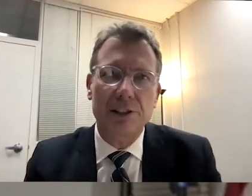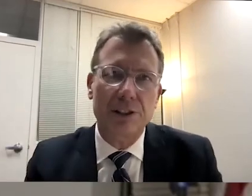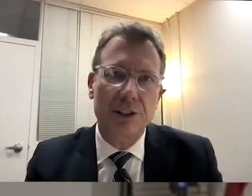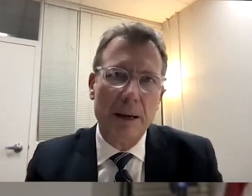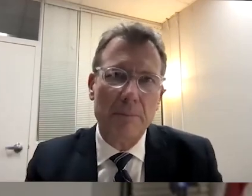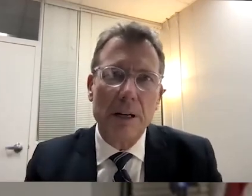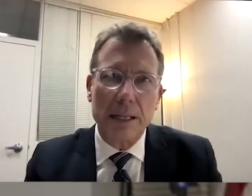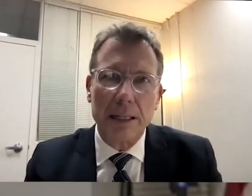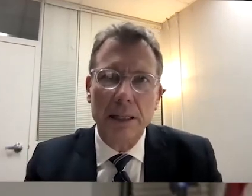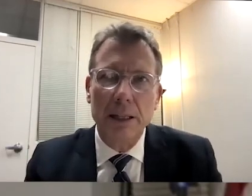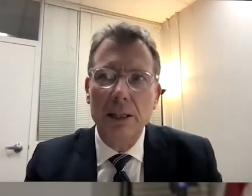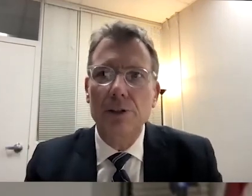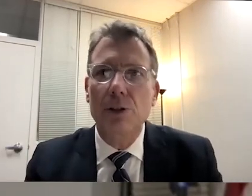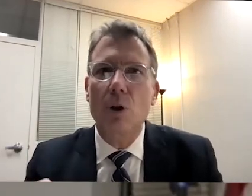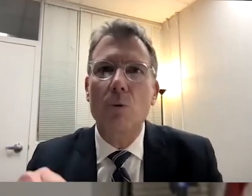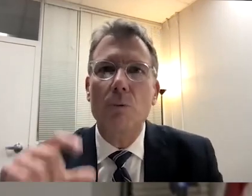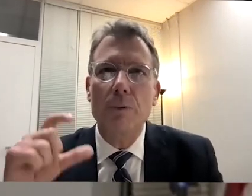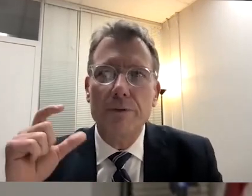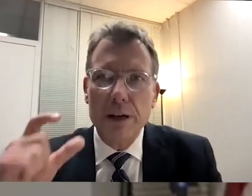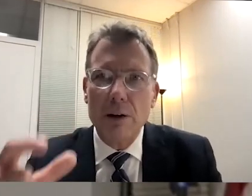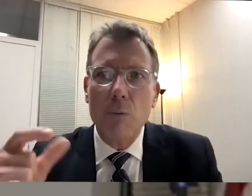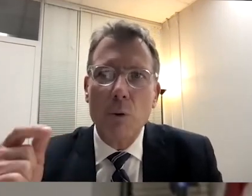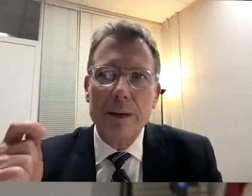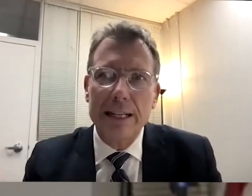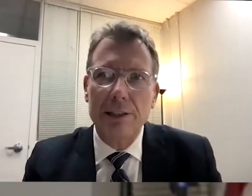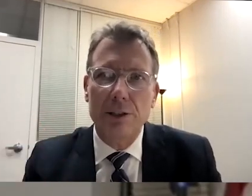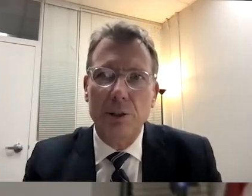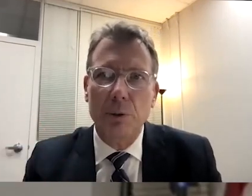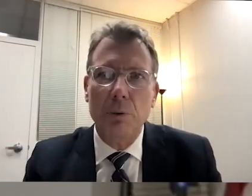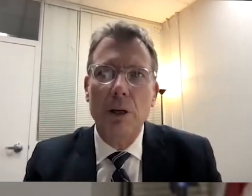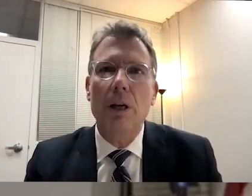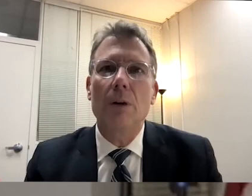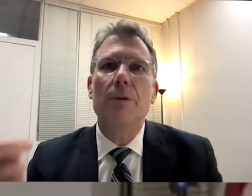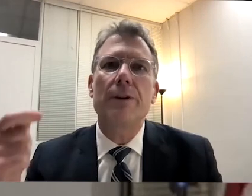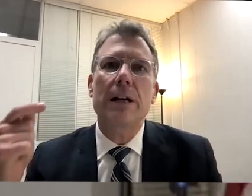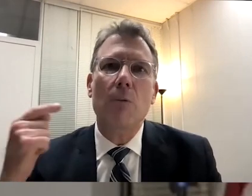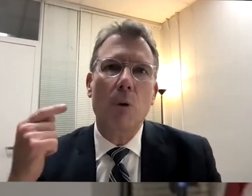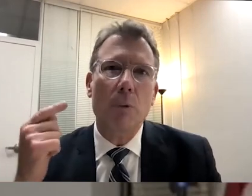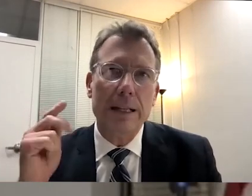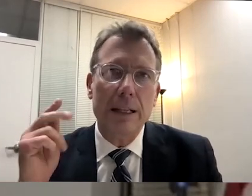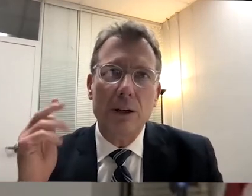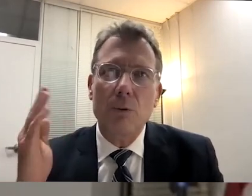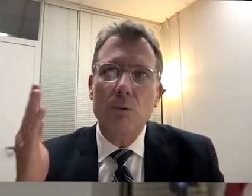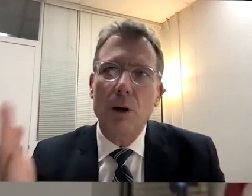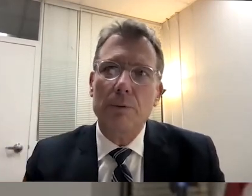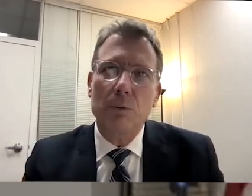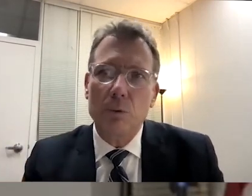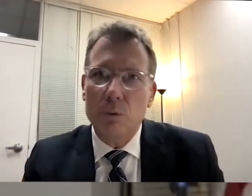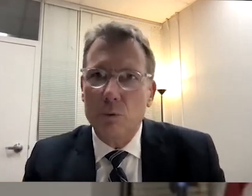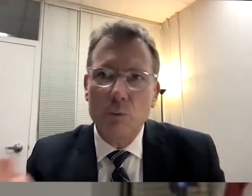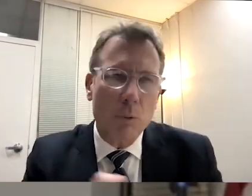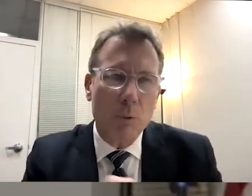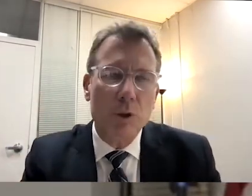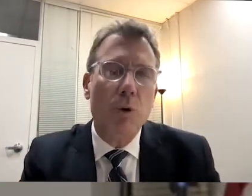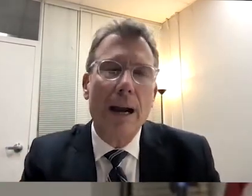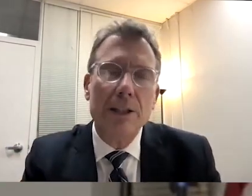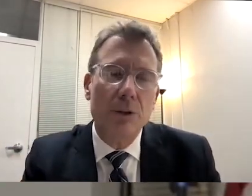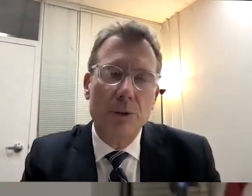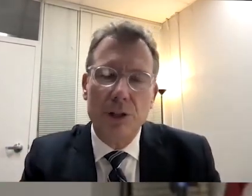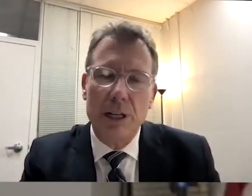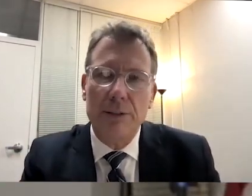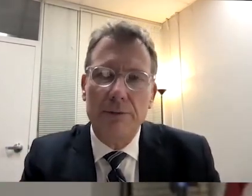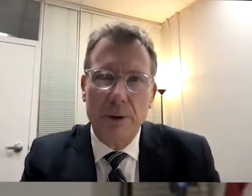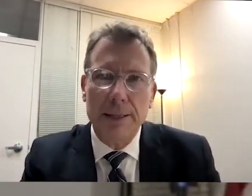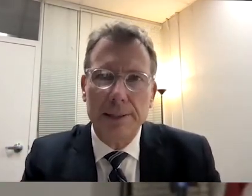making decisions about money. So we figure out what we need to do. We figure out what we're trying